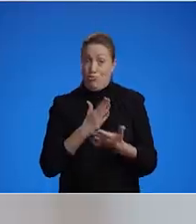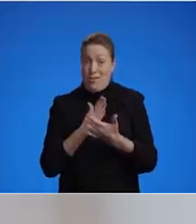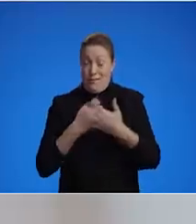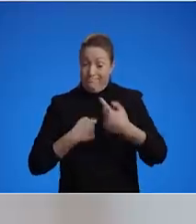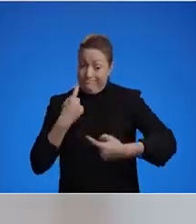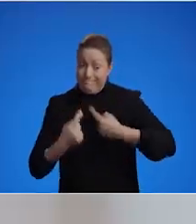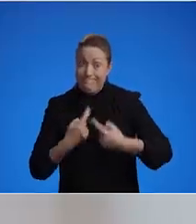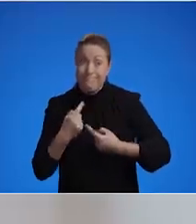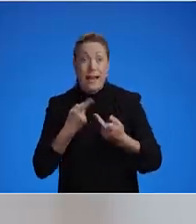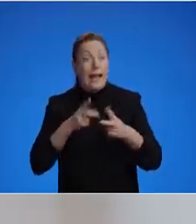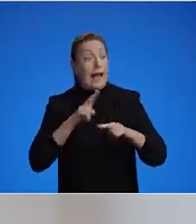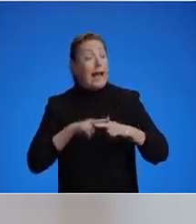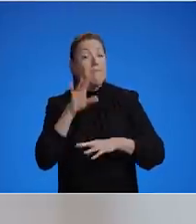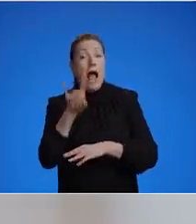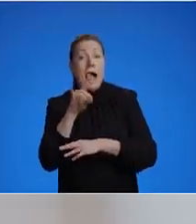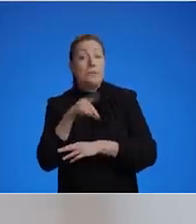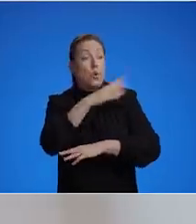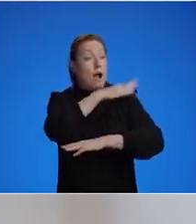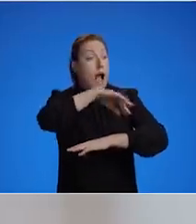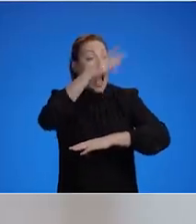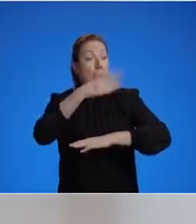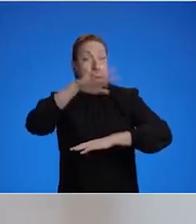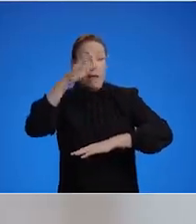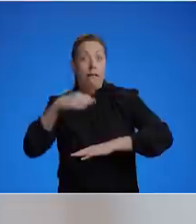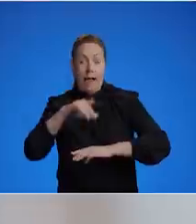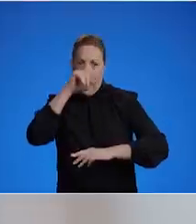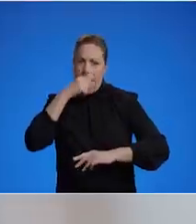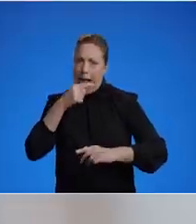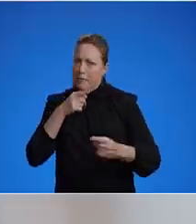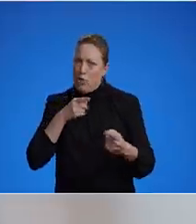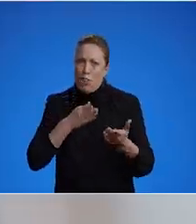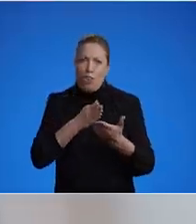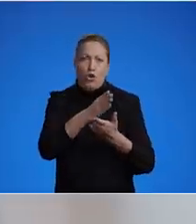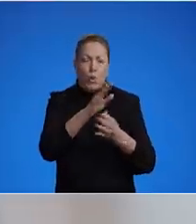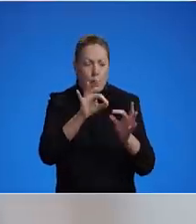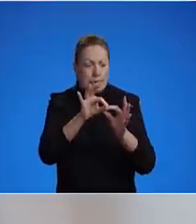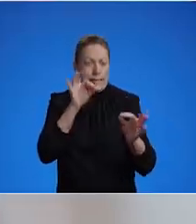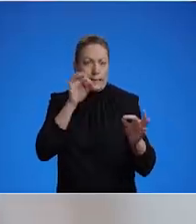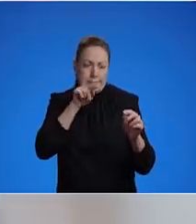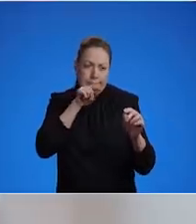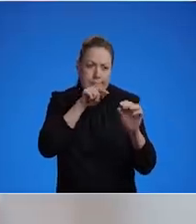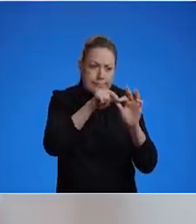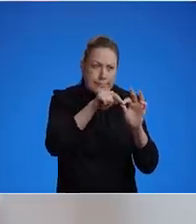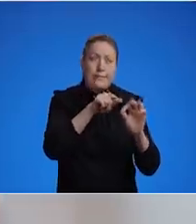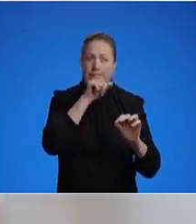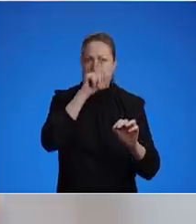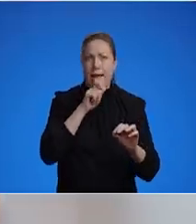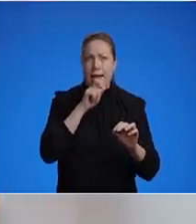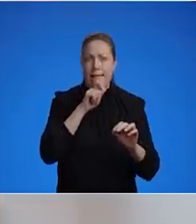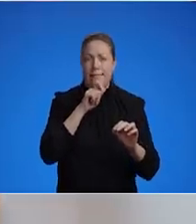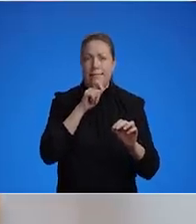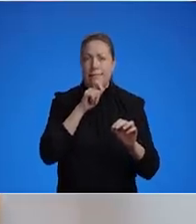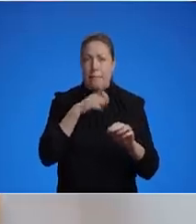is easier for a camel to pass through the eye of a needle Than for a rich man to enter the kingdom of